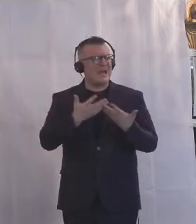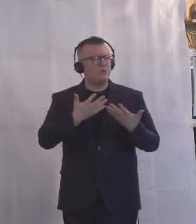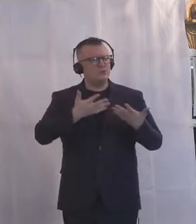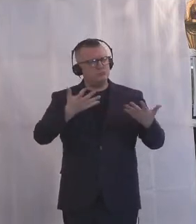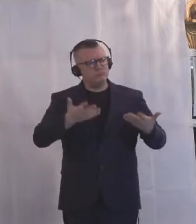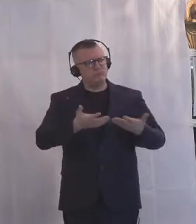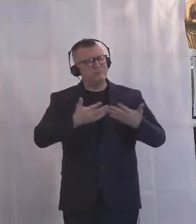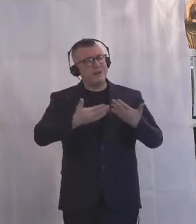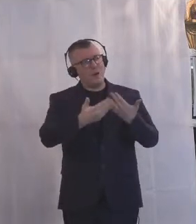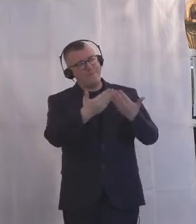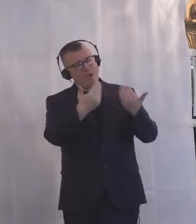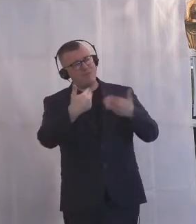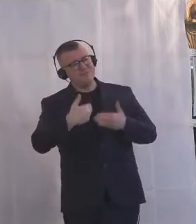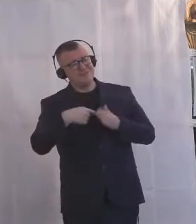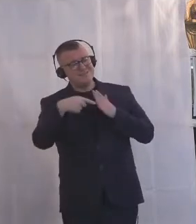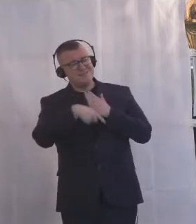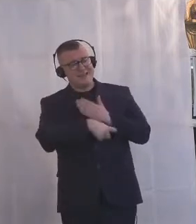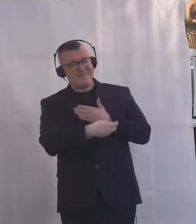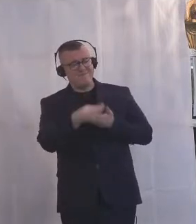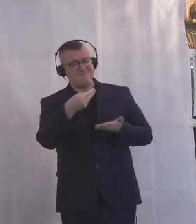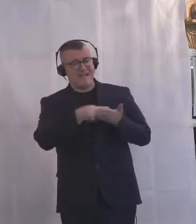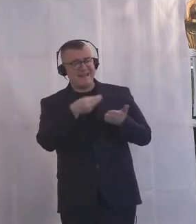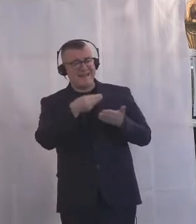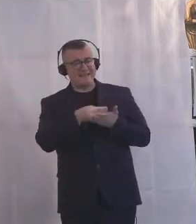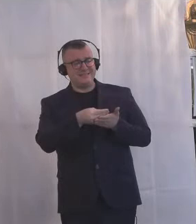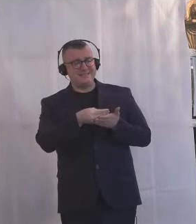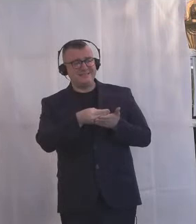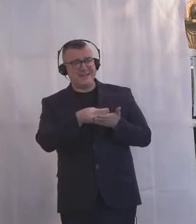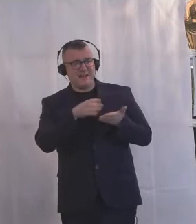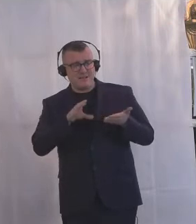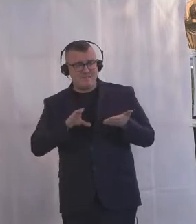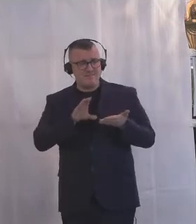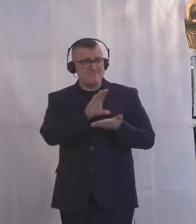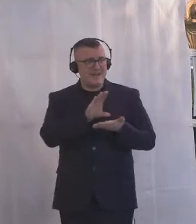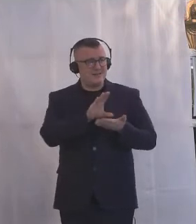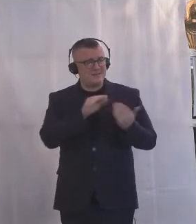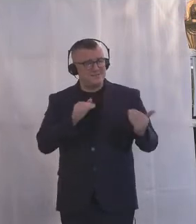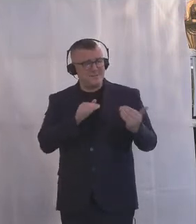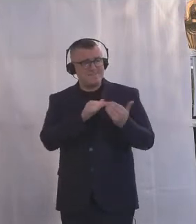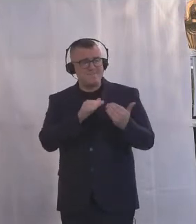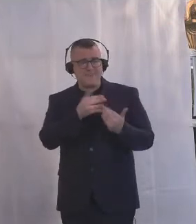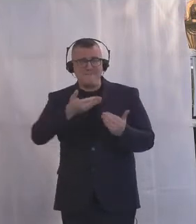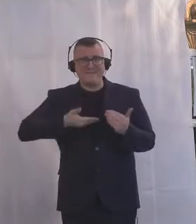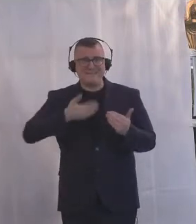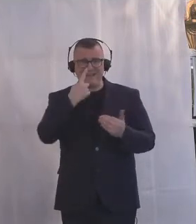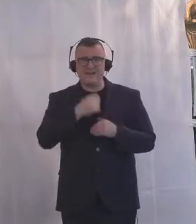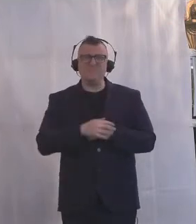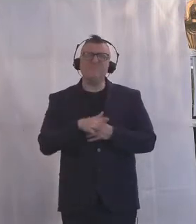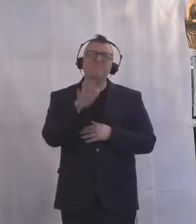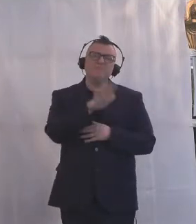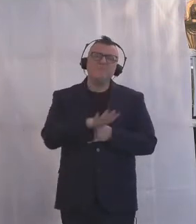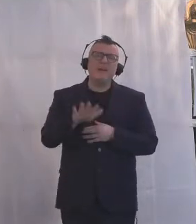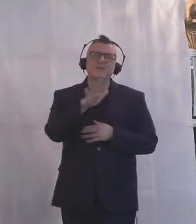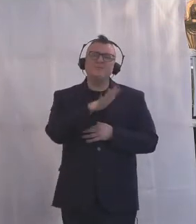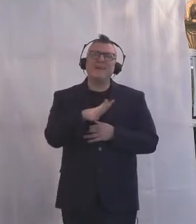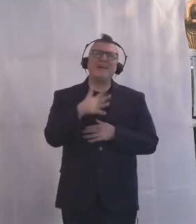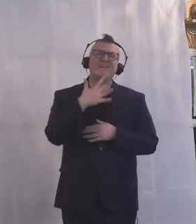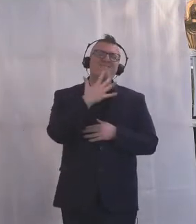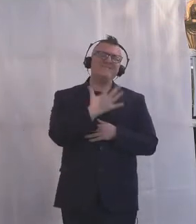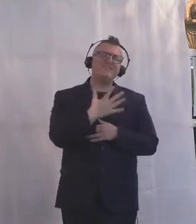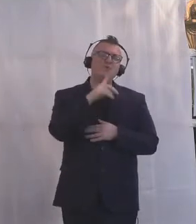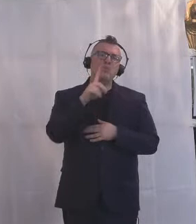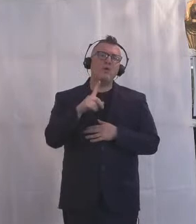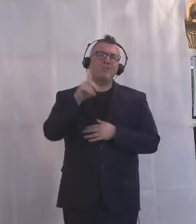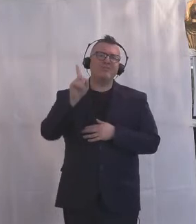to see that debt financing at the right time is right for their business. Approximately 51,000 on an average loan to a